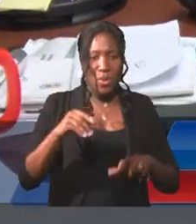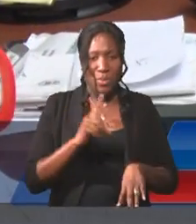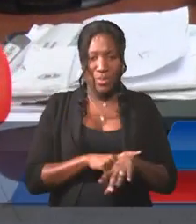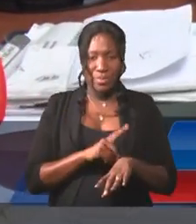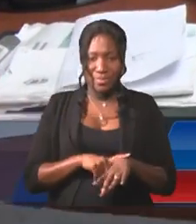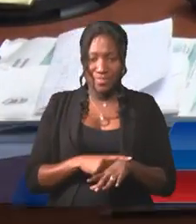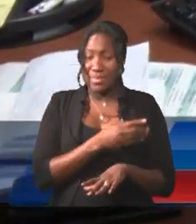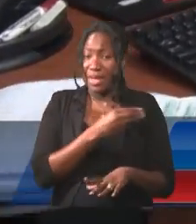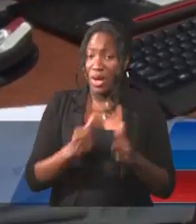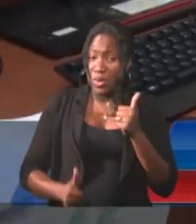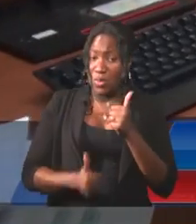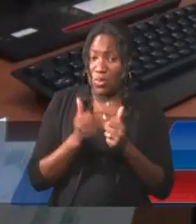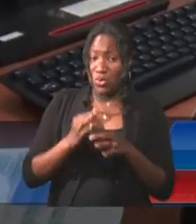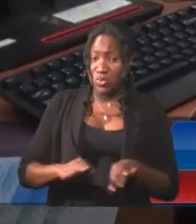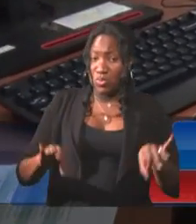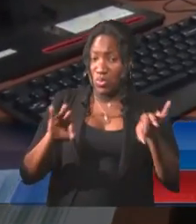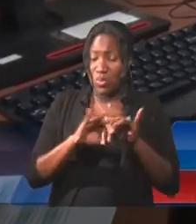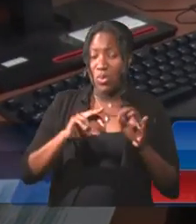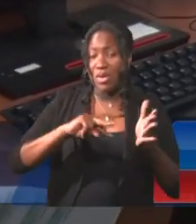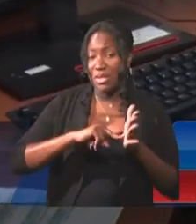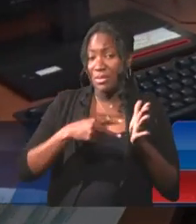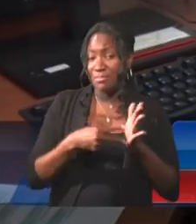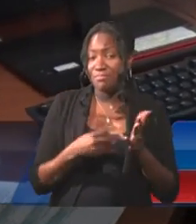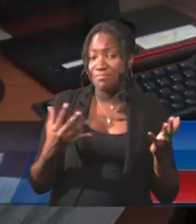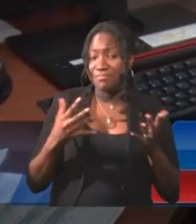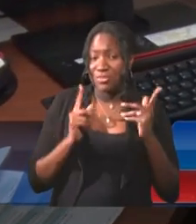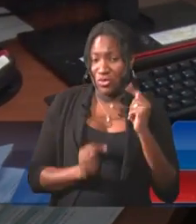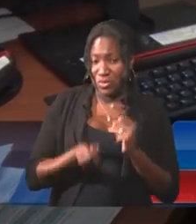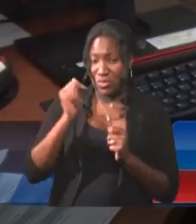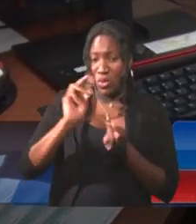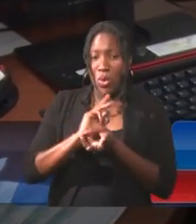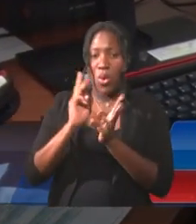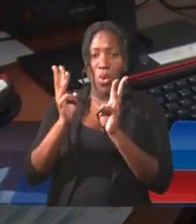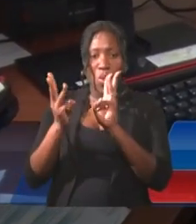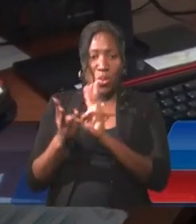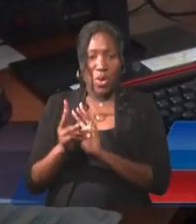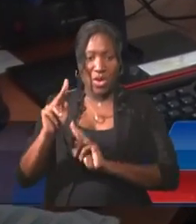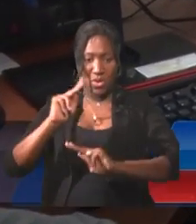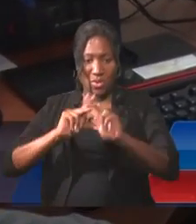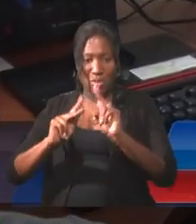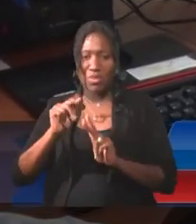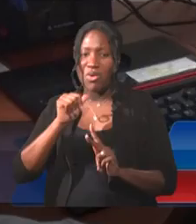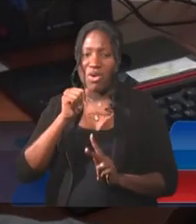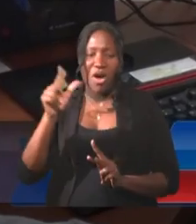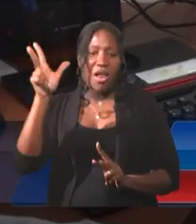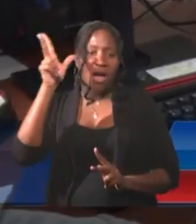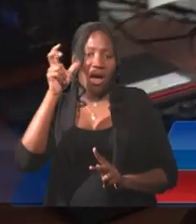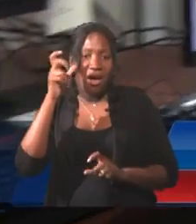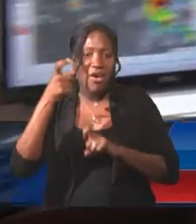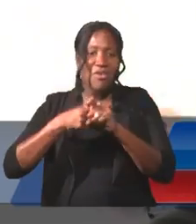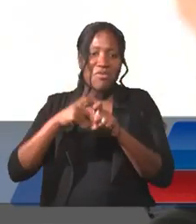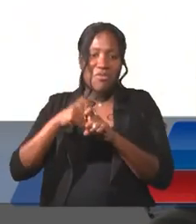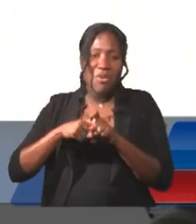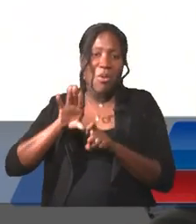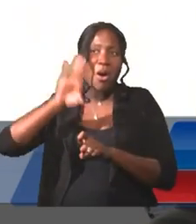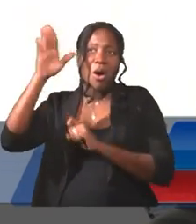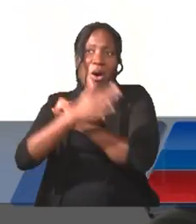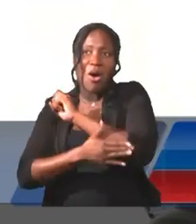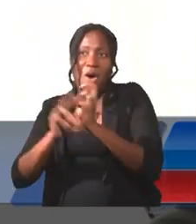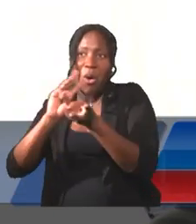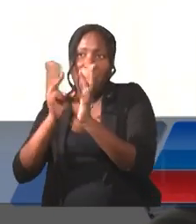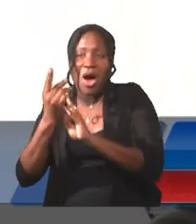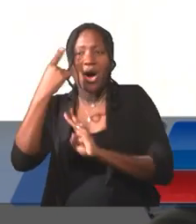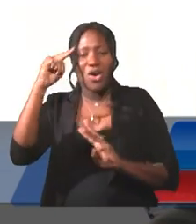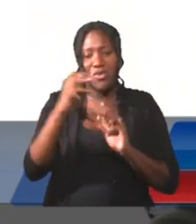most importantly, it means this country's weather forecasters would no longer have to rely on third-party data providers. Previous